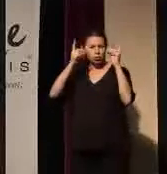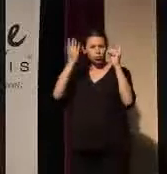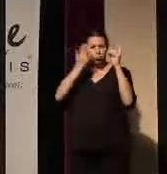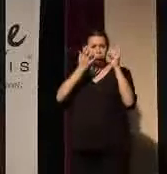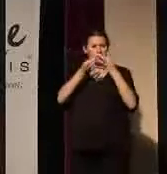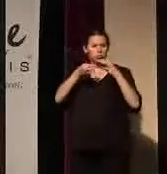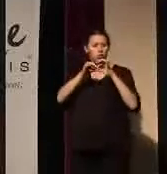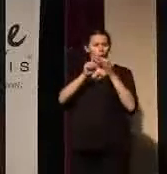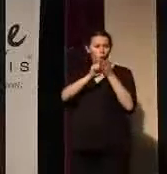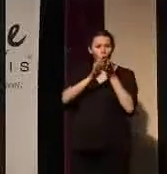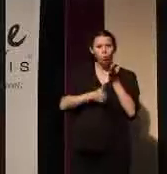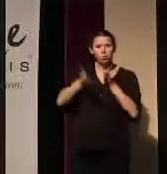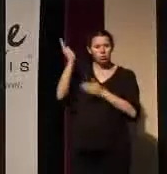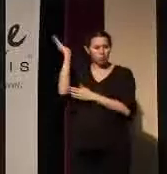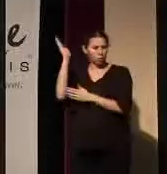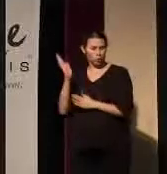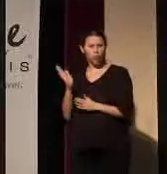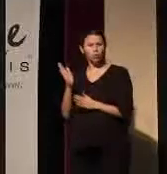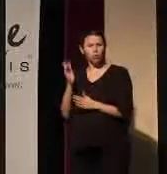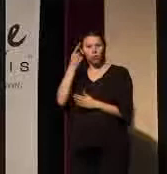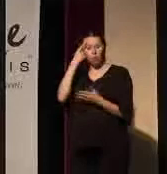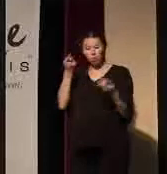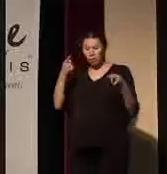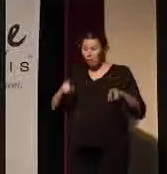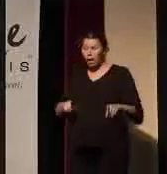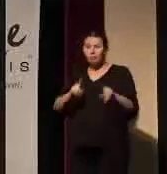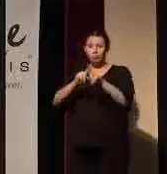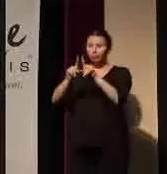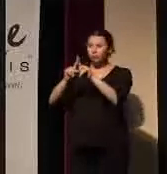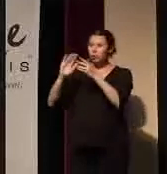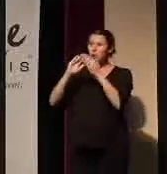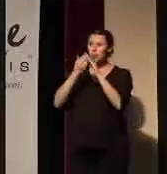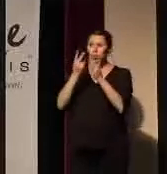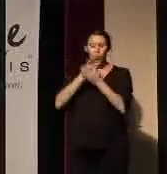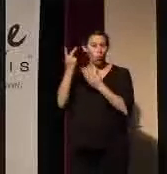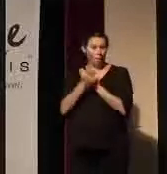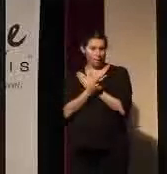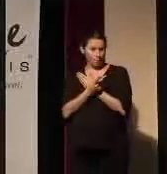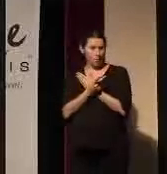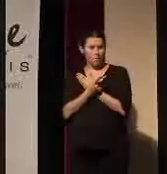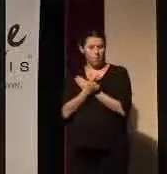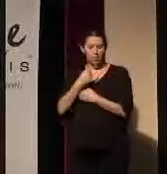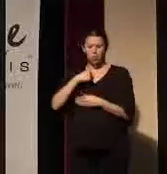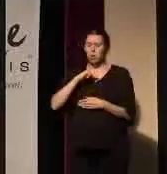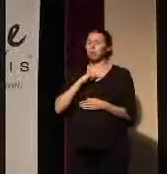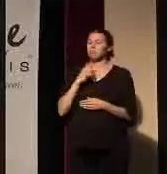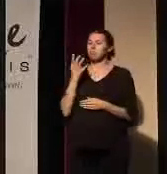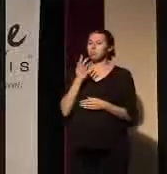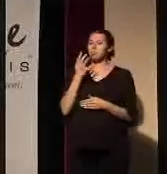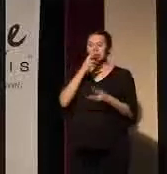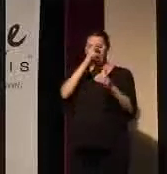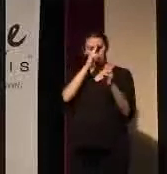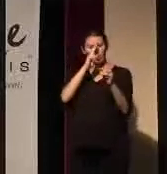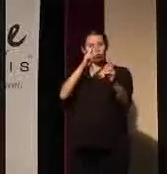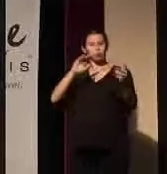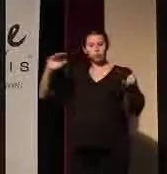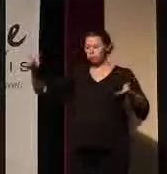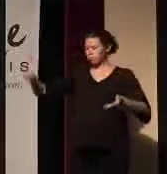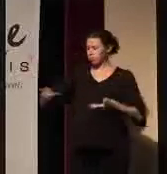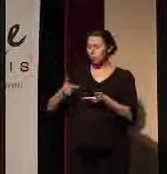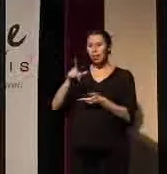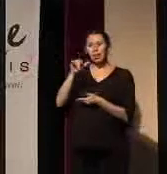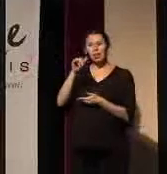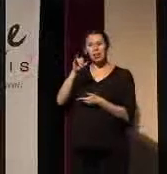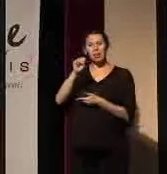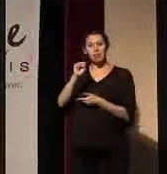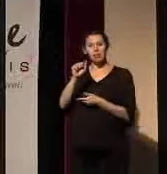Louis for events and community programs such as this. We are honored to have brought Lisa Bloom and this program to